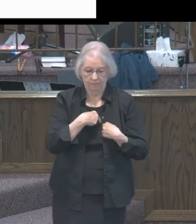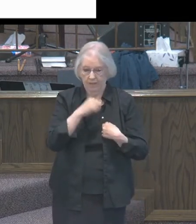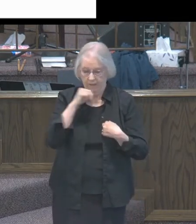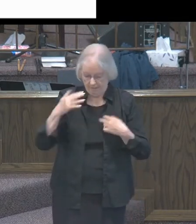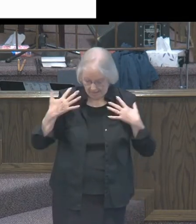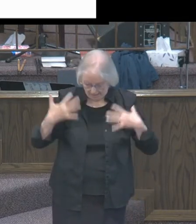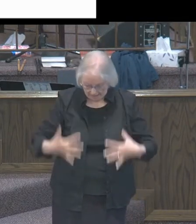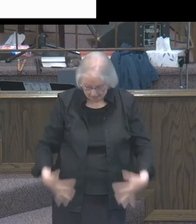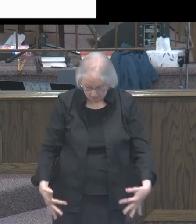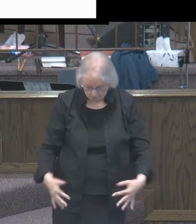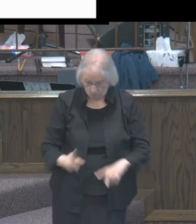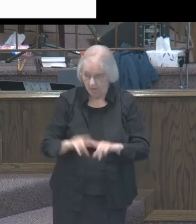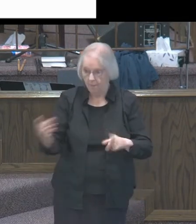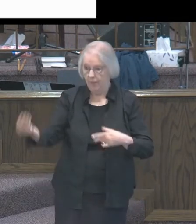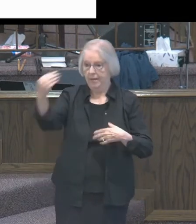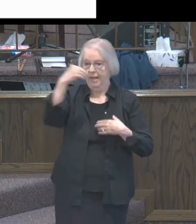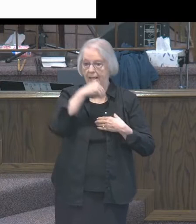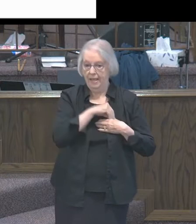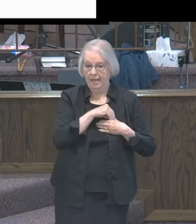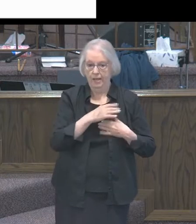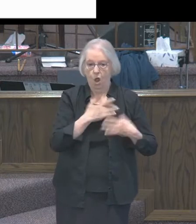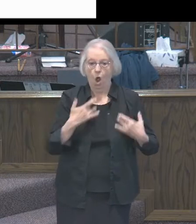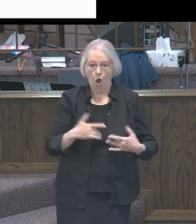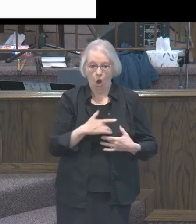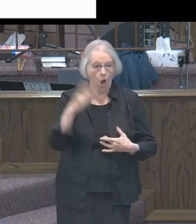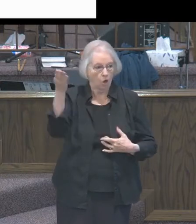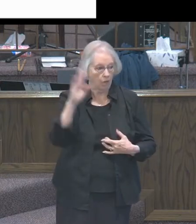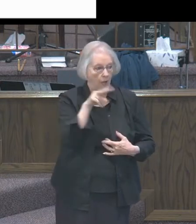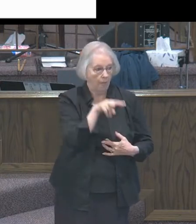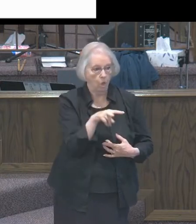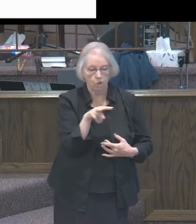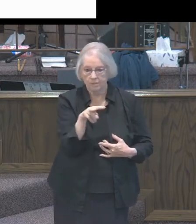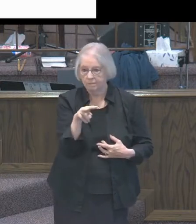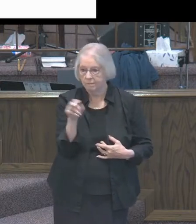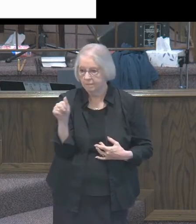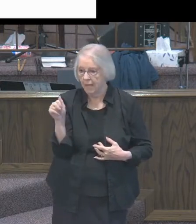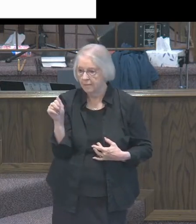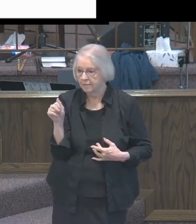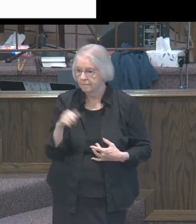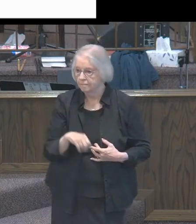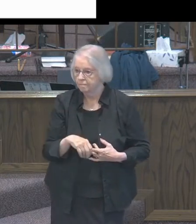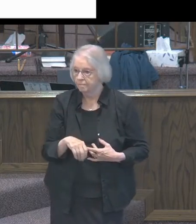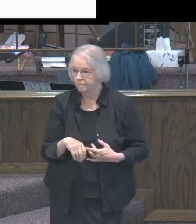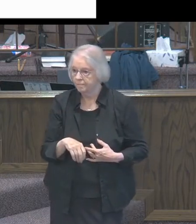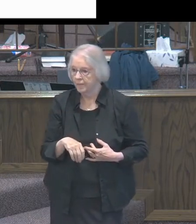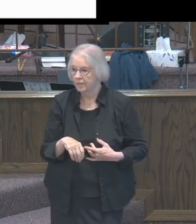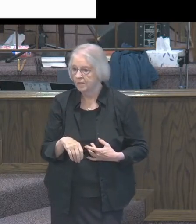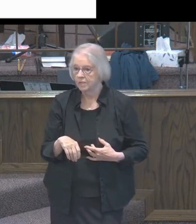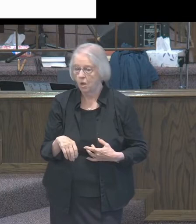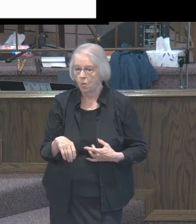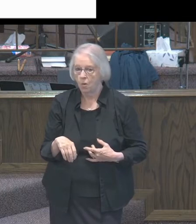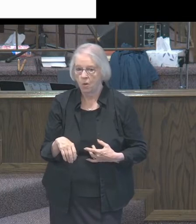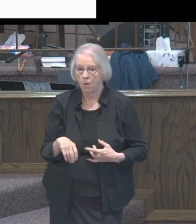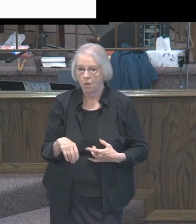you do. We walk around and we worry, people worry about what is it that are we that we think people are